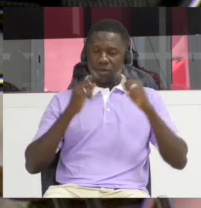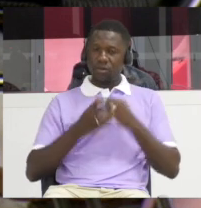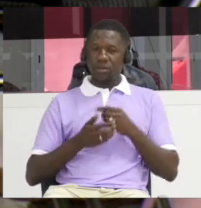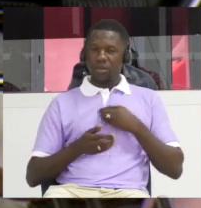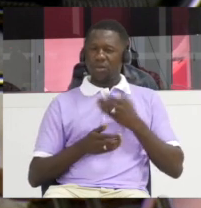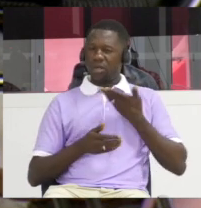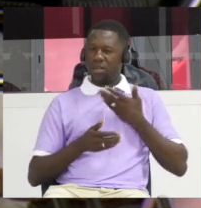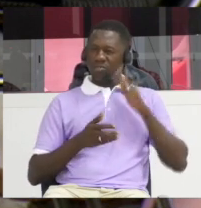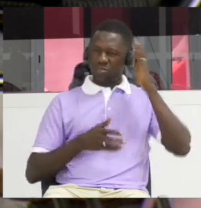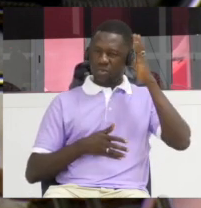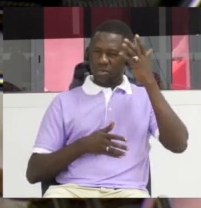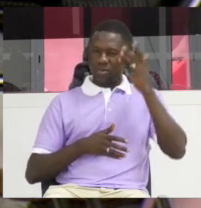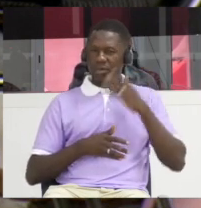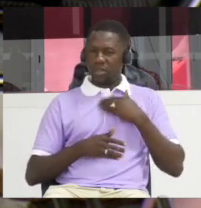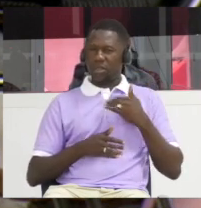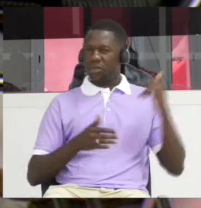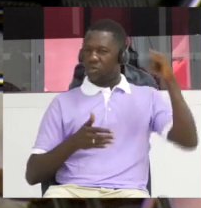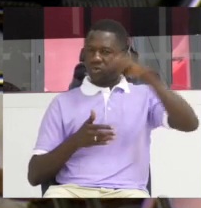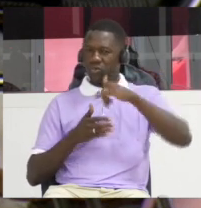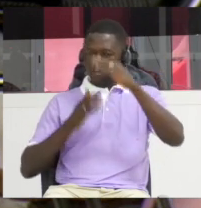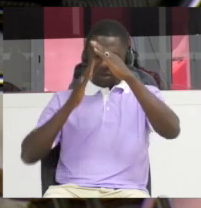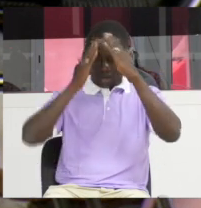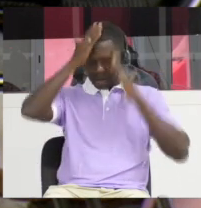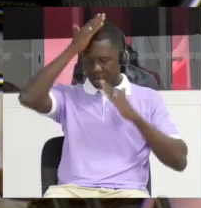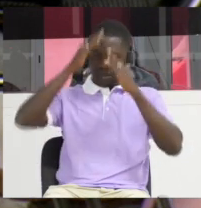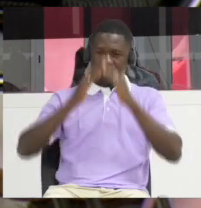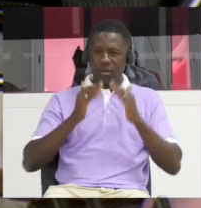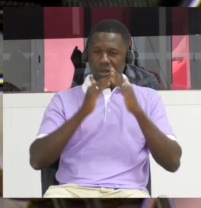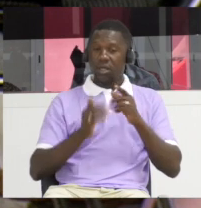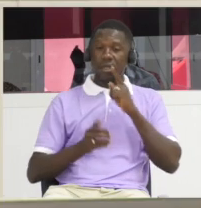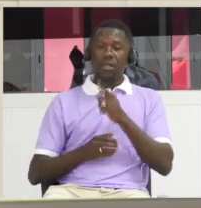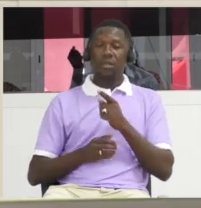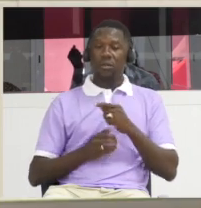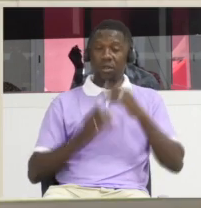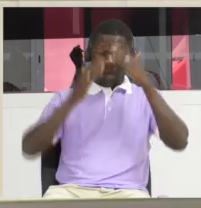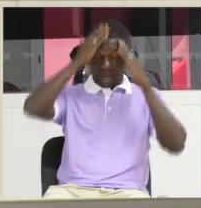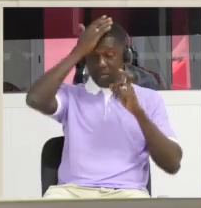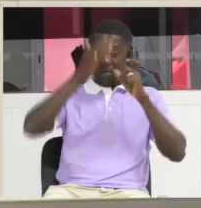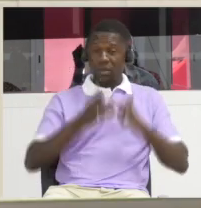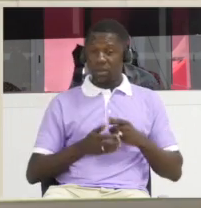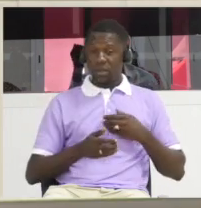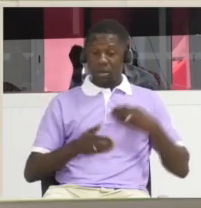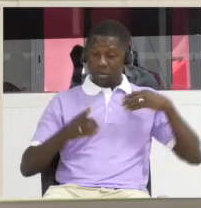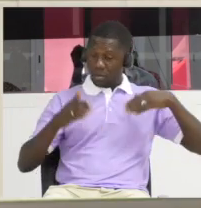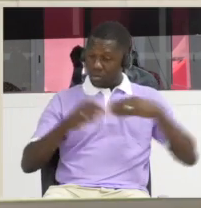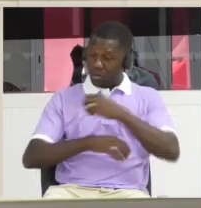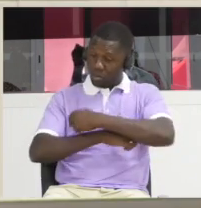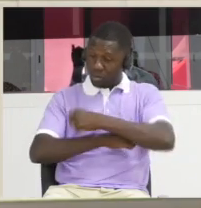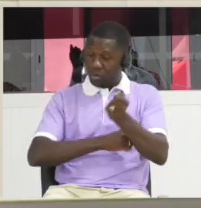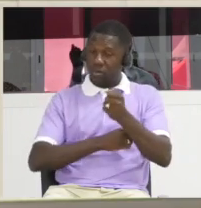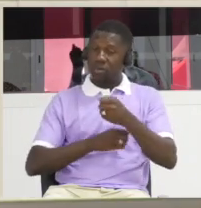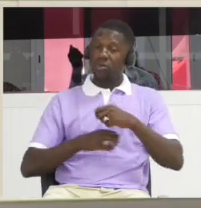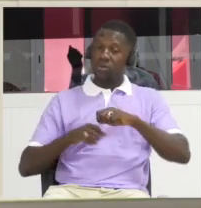some problems at the Yindum barracks, that the soldiers had broken into the armory